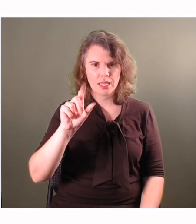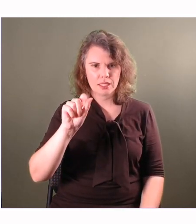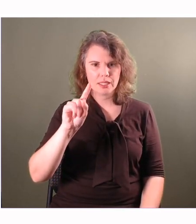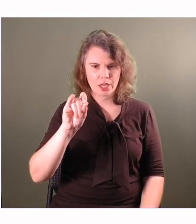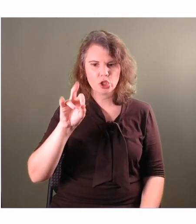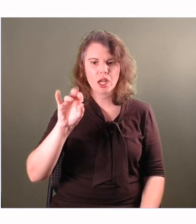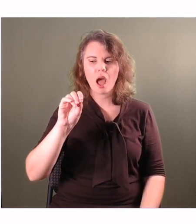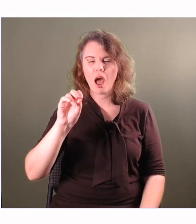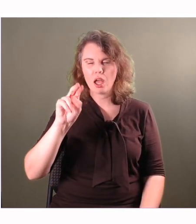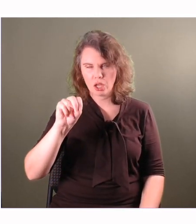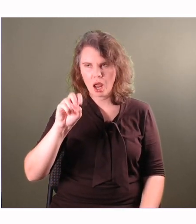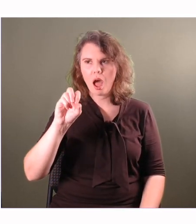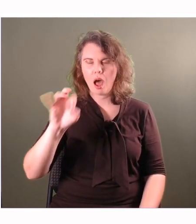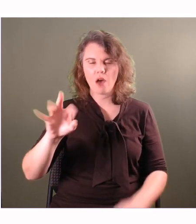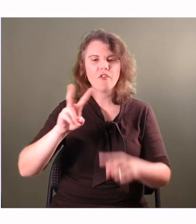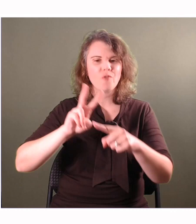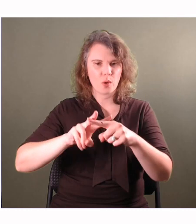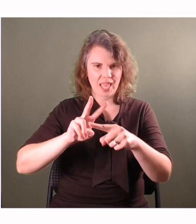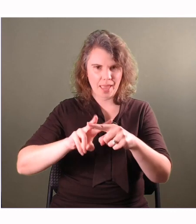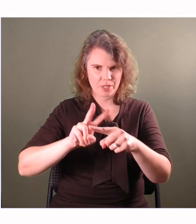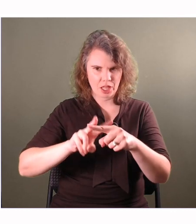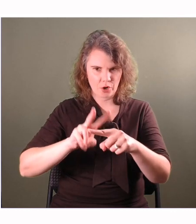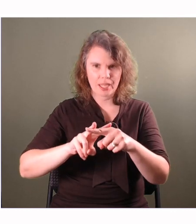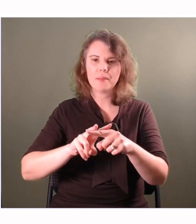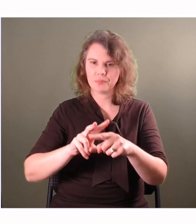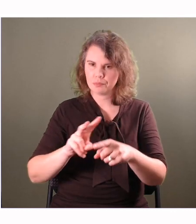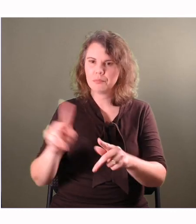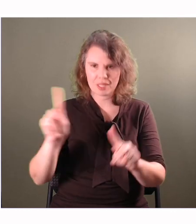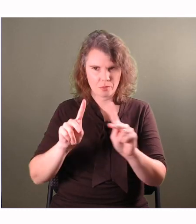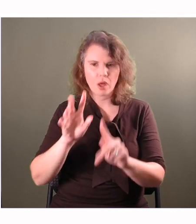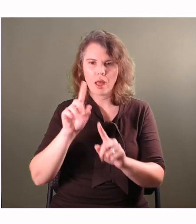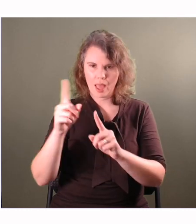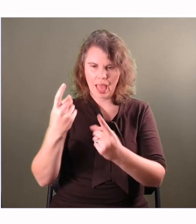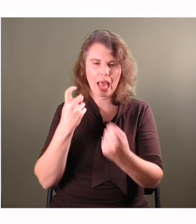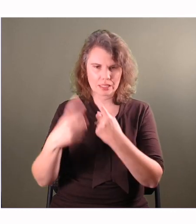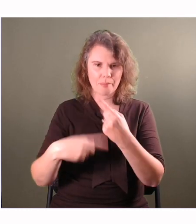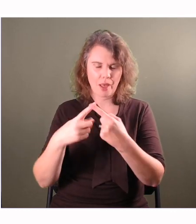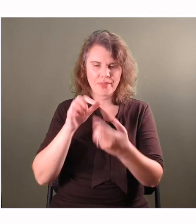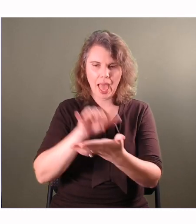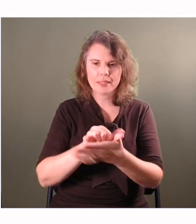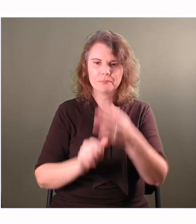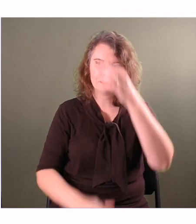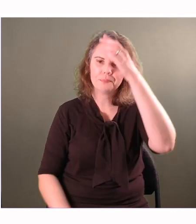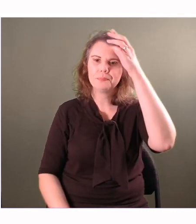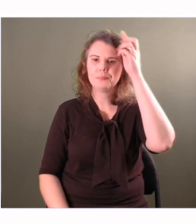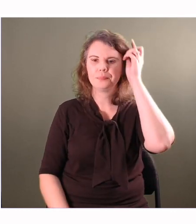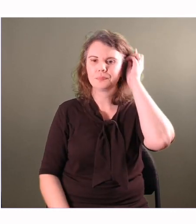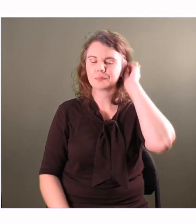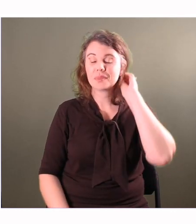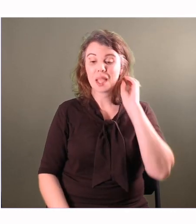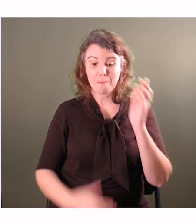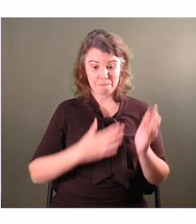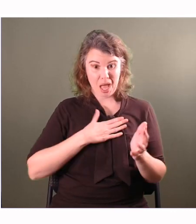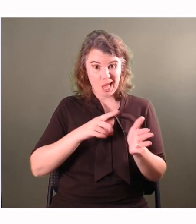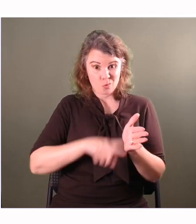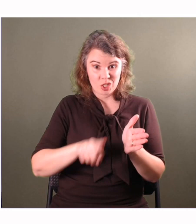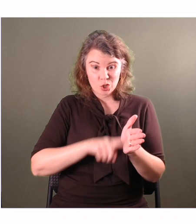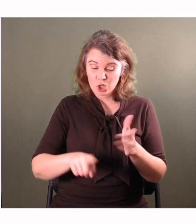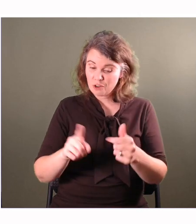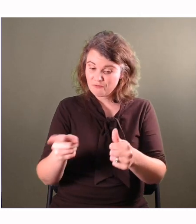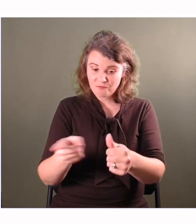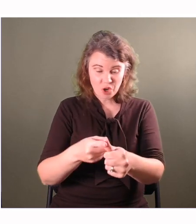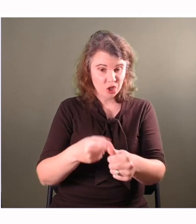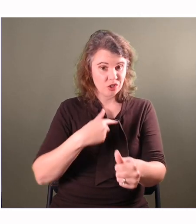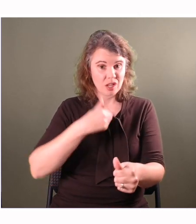Cathedral effect, and people can ask me about that. This research is the first that I know of to really